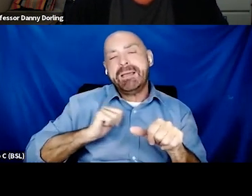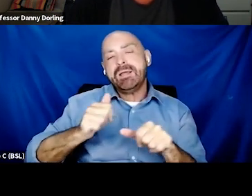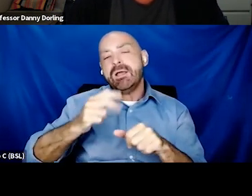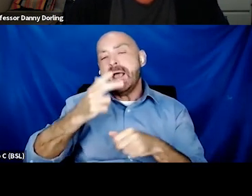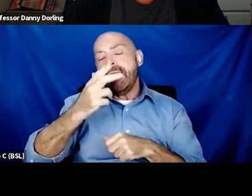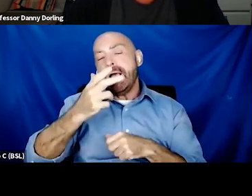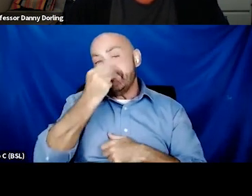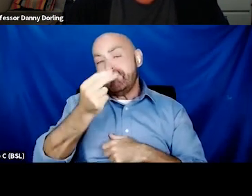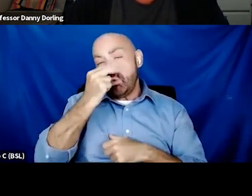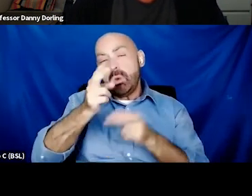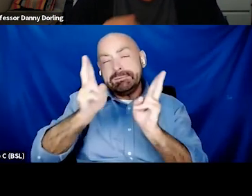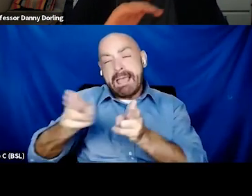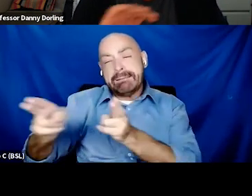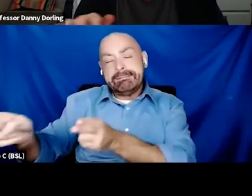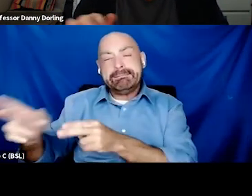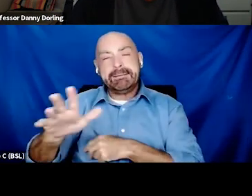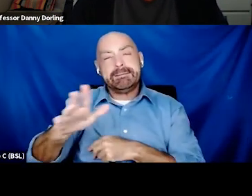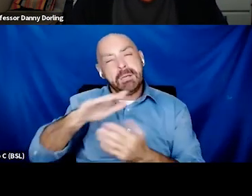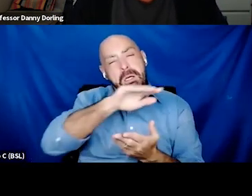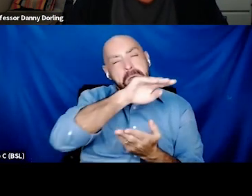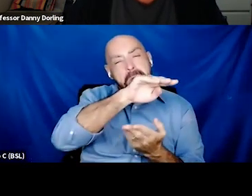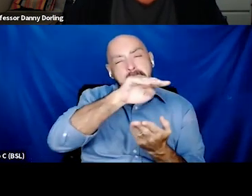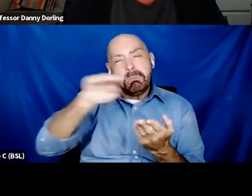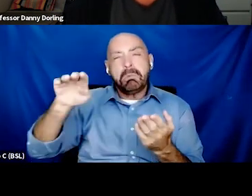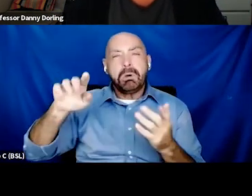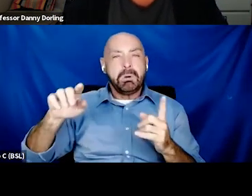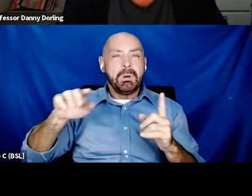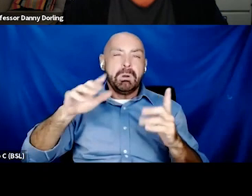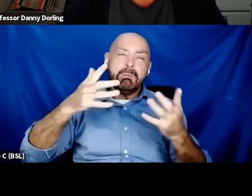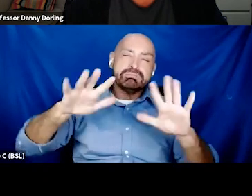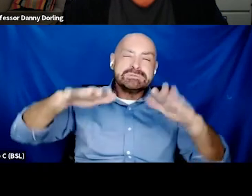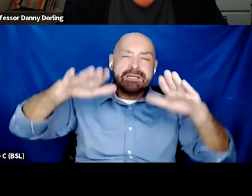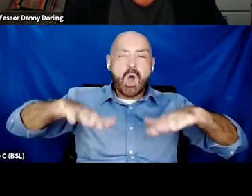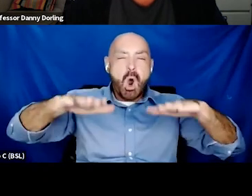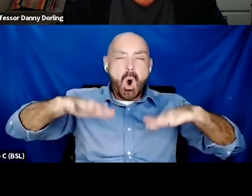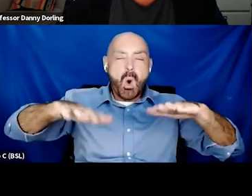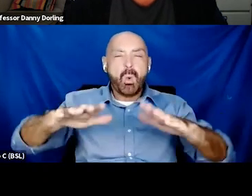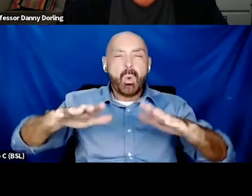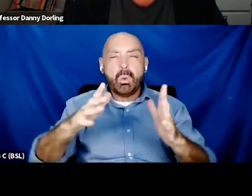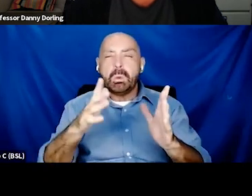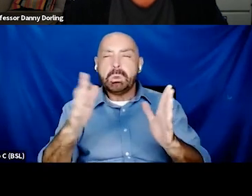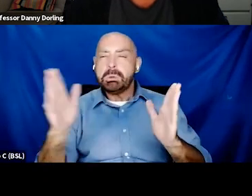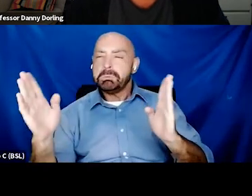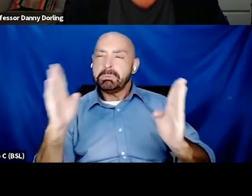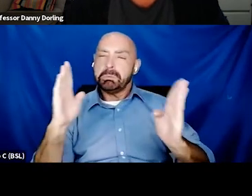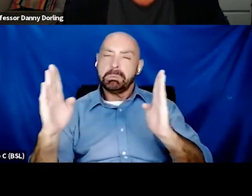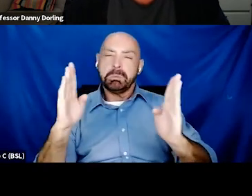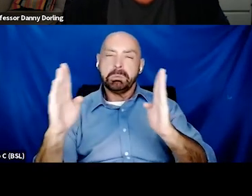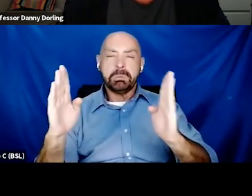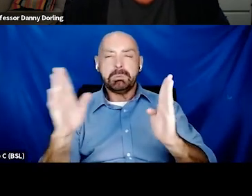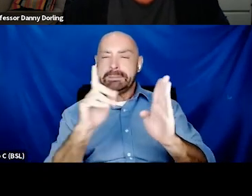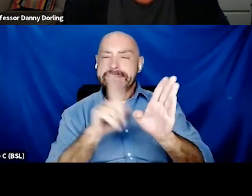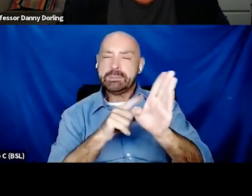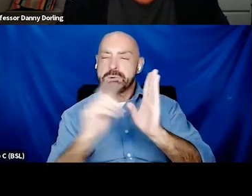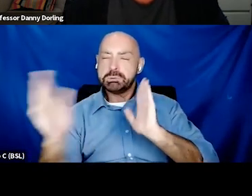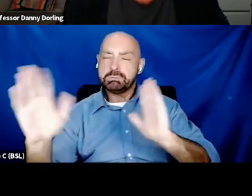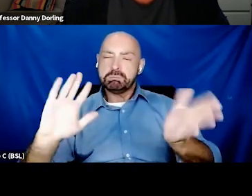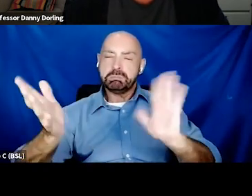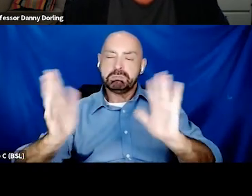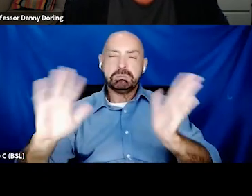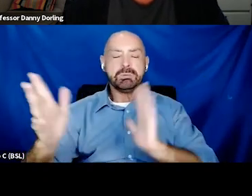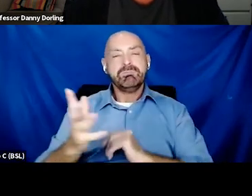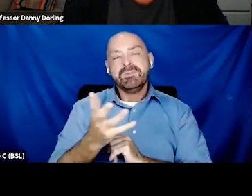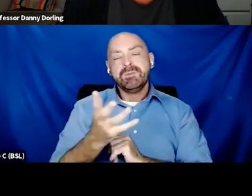much, is high. And essentially they're both pretty low, and there's only a few years. And the years when flu was significant